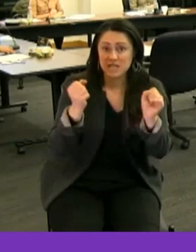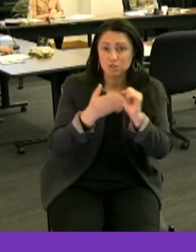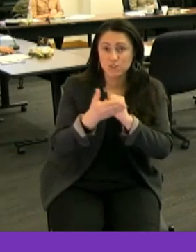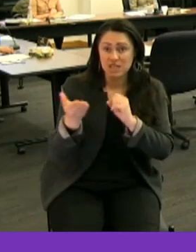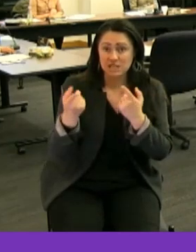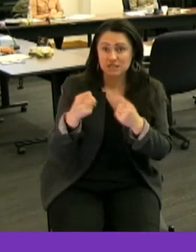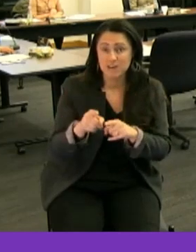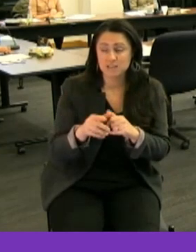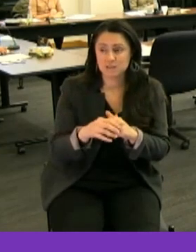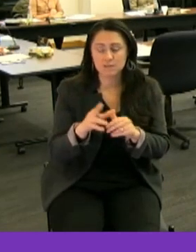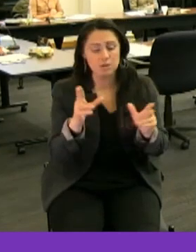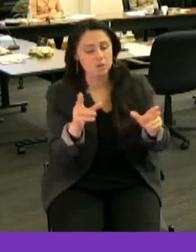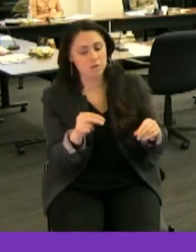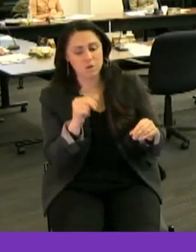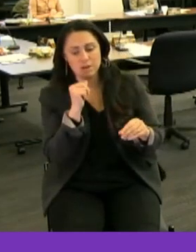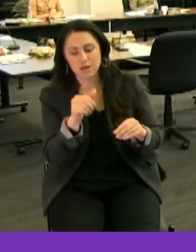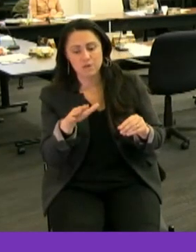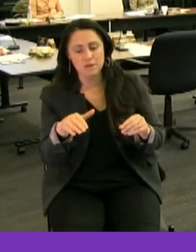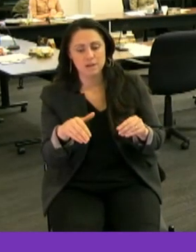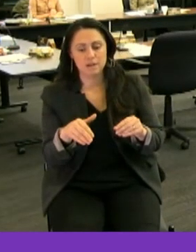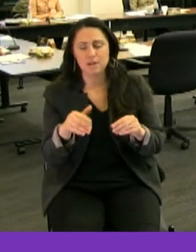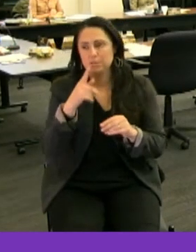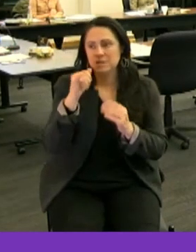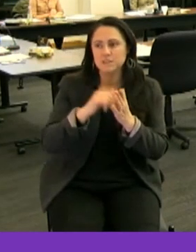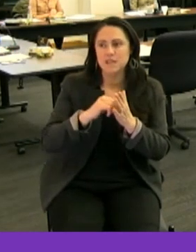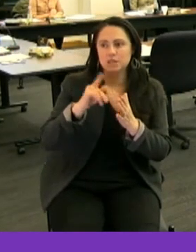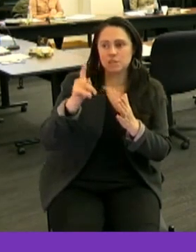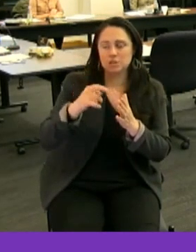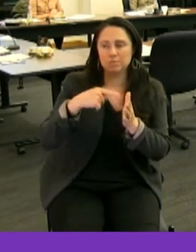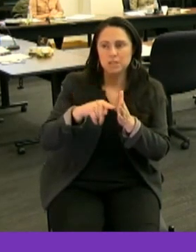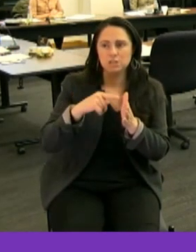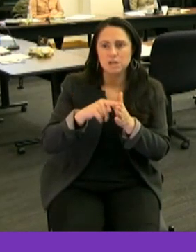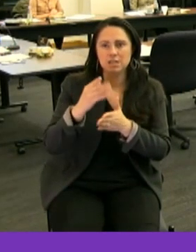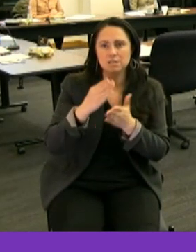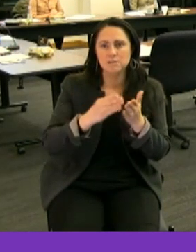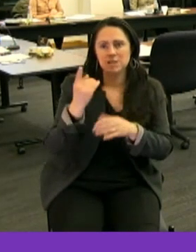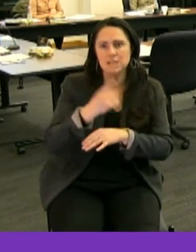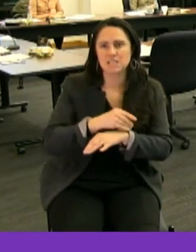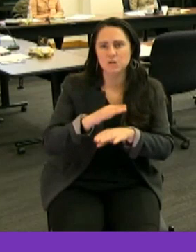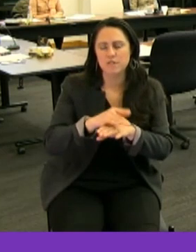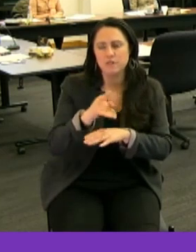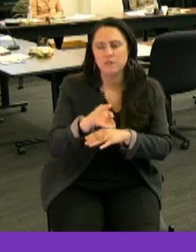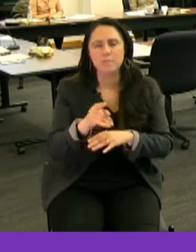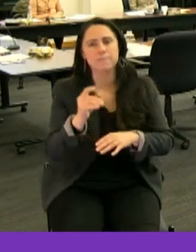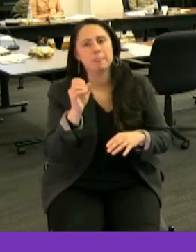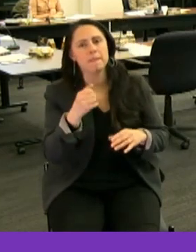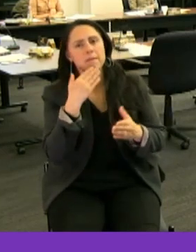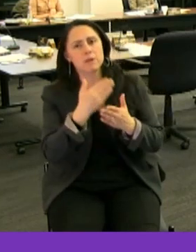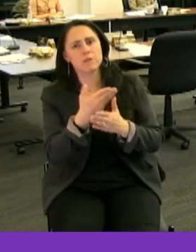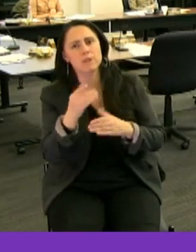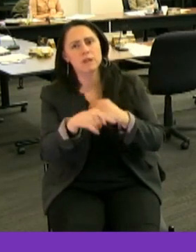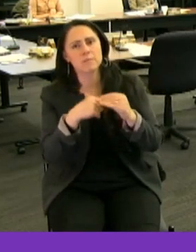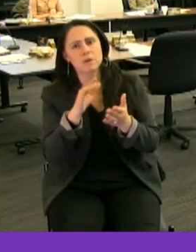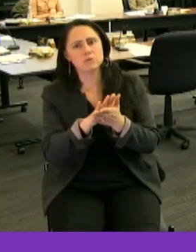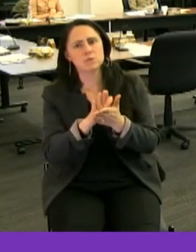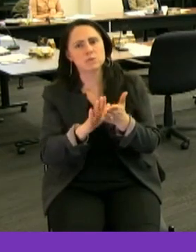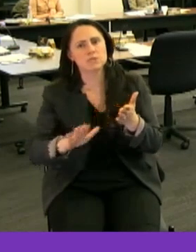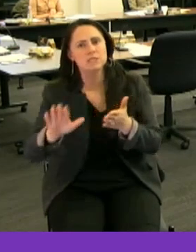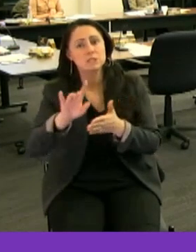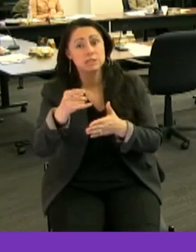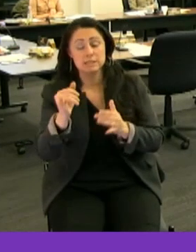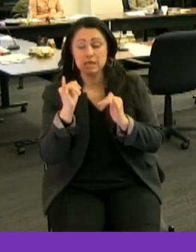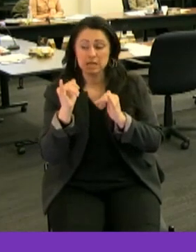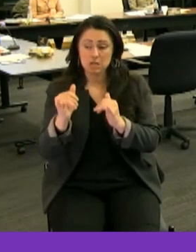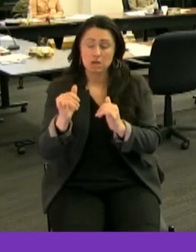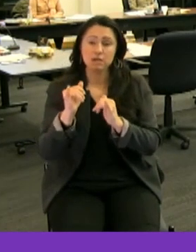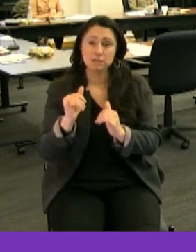things? No, not yet. Okay, because that needs to be checked into, because some of those dates are on your. Yeah, well, you know, the good thing about school districts, just like